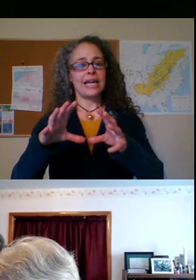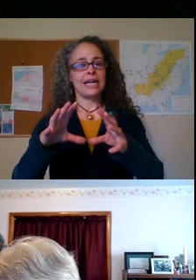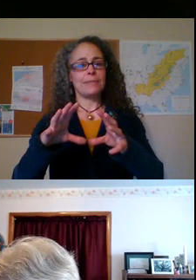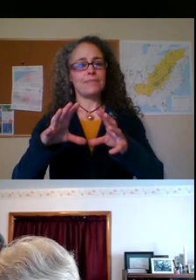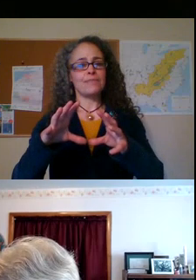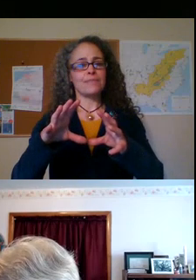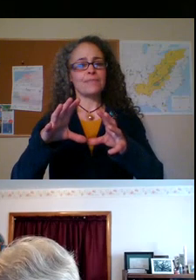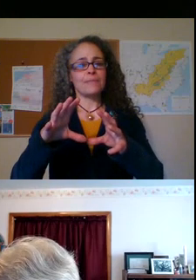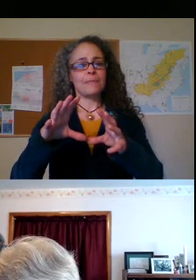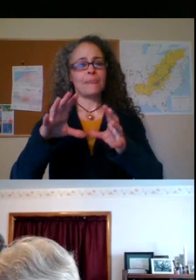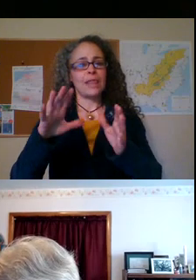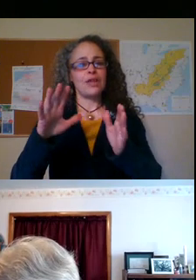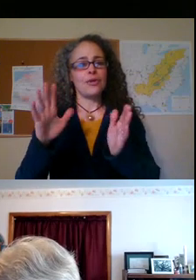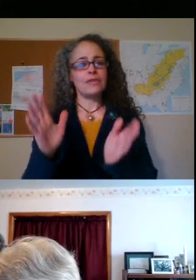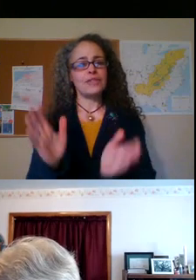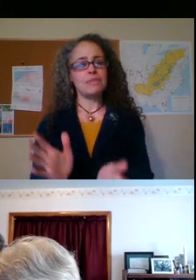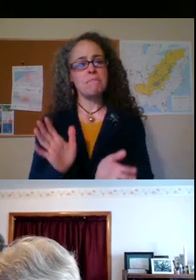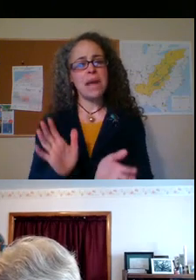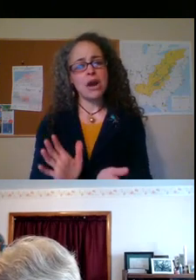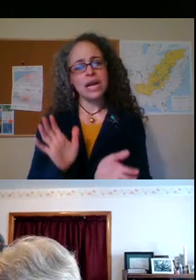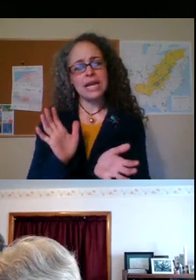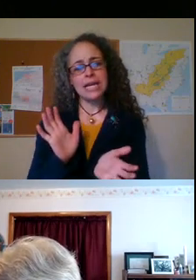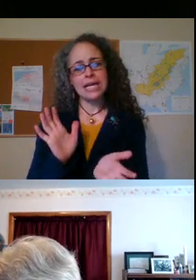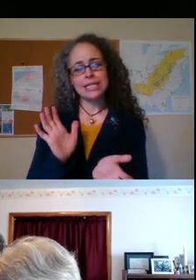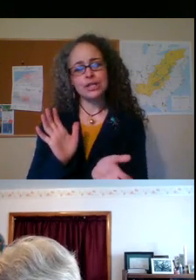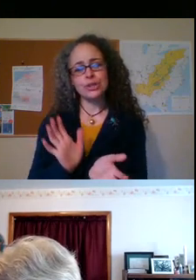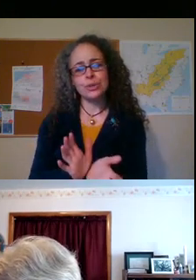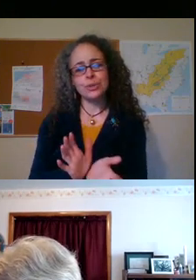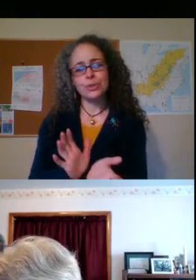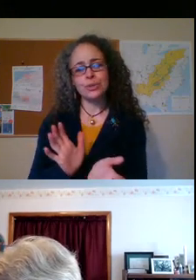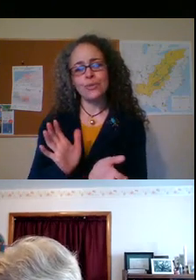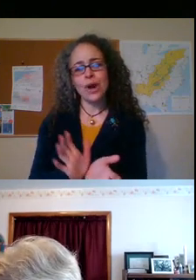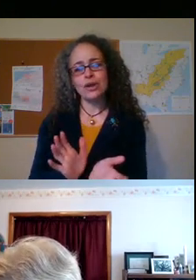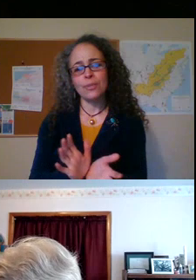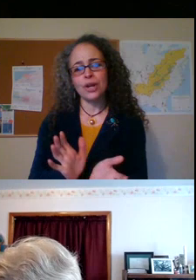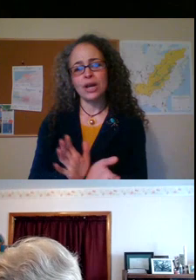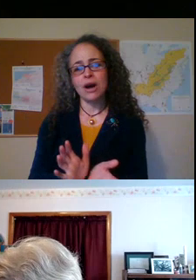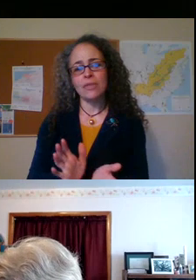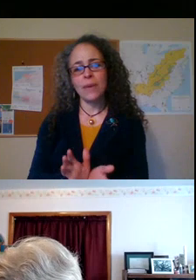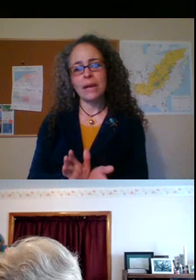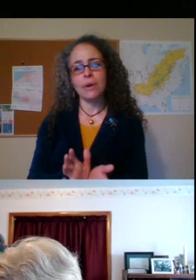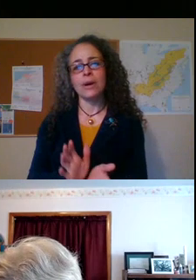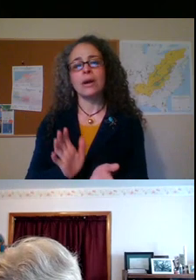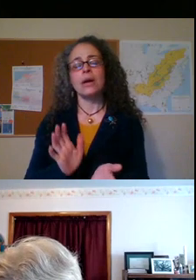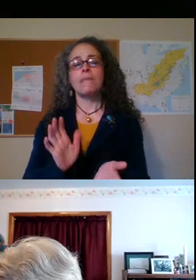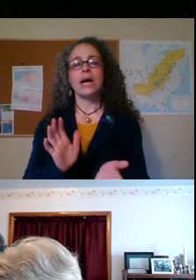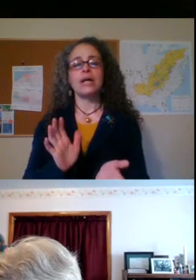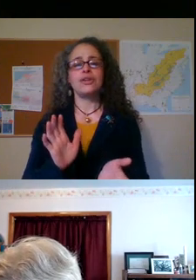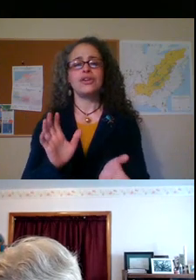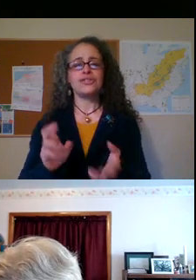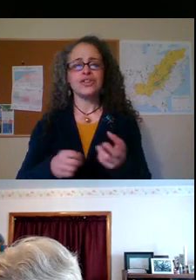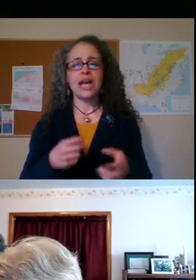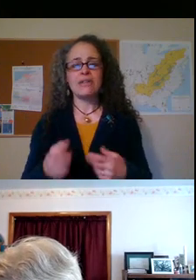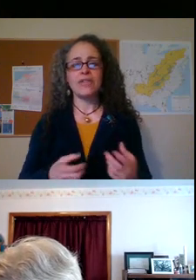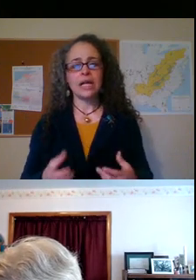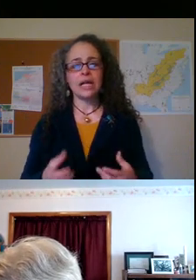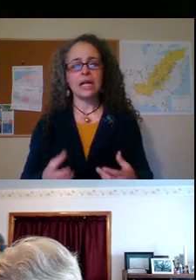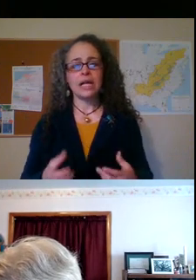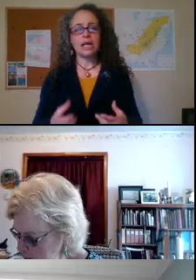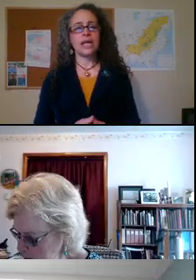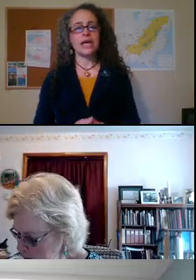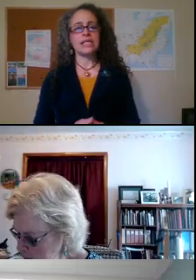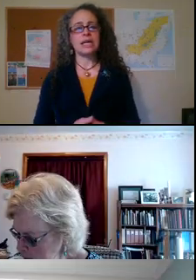Again, you don't have to be married to what you're putting on the paper, but you should have